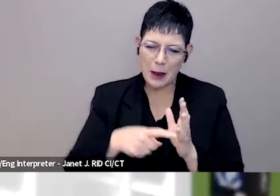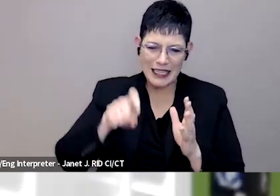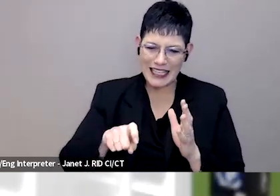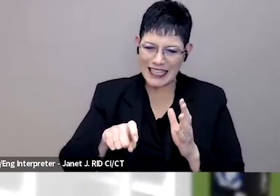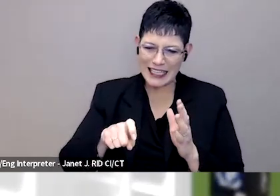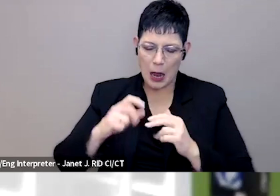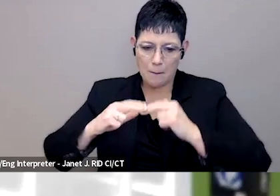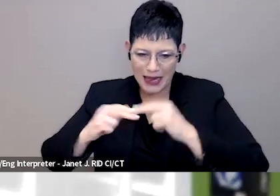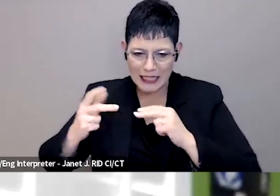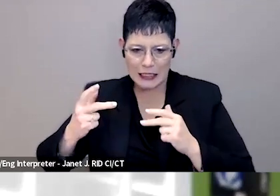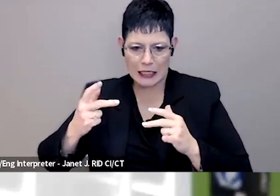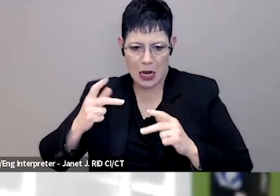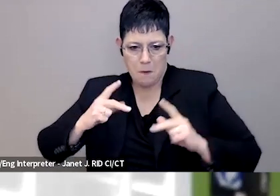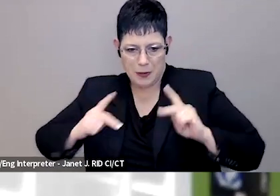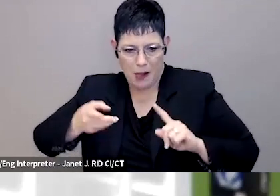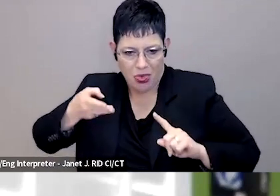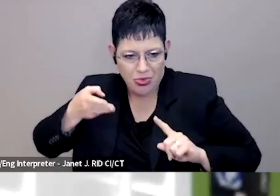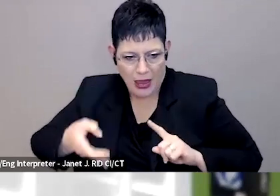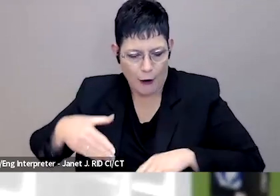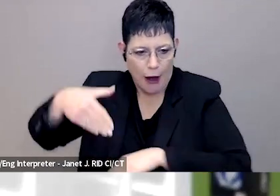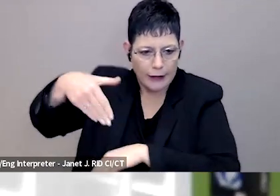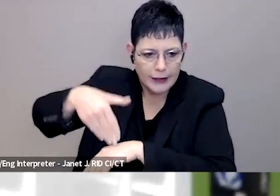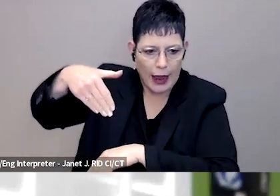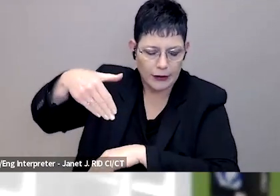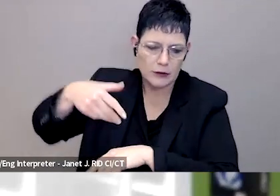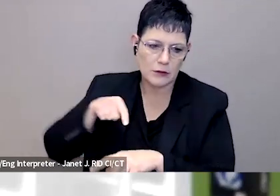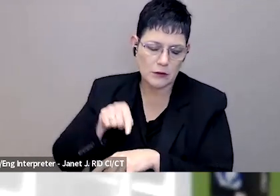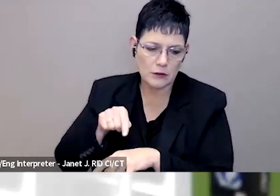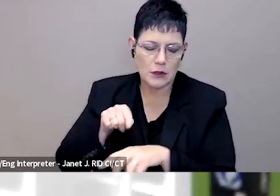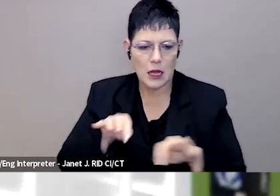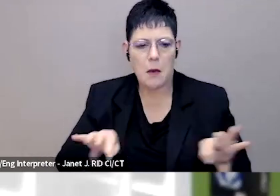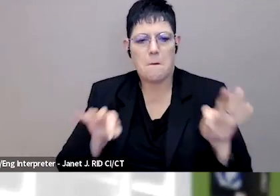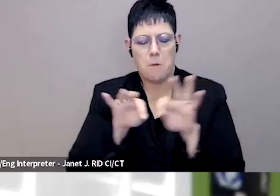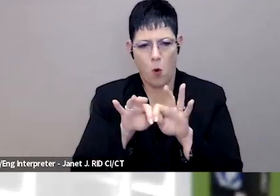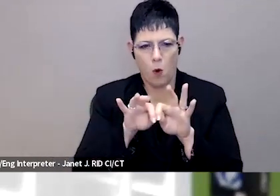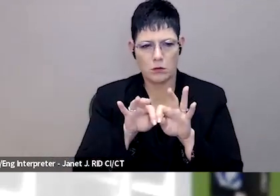be able to provide respite services and some of those things. And those are really about,